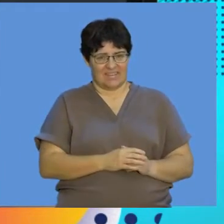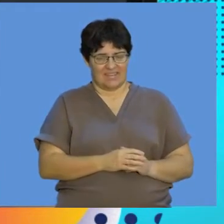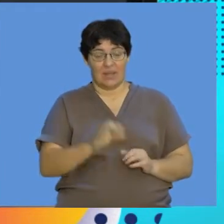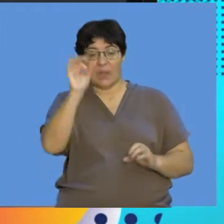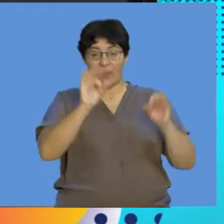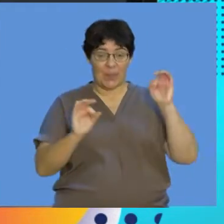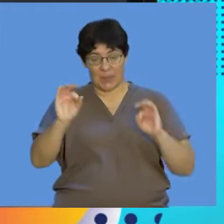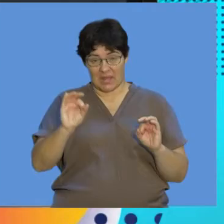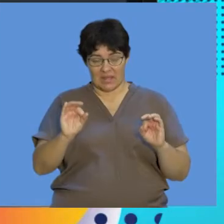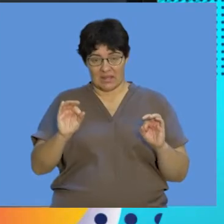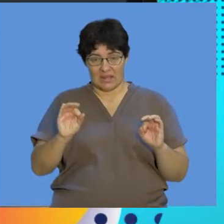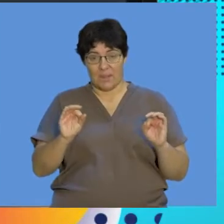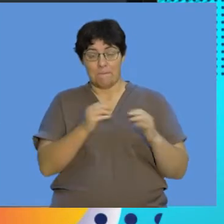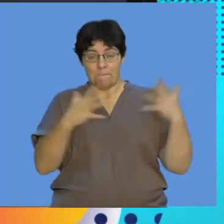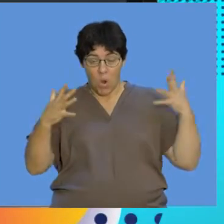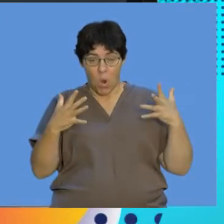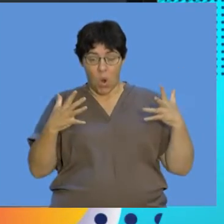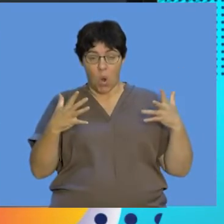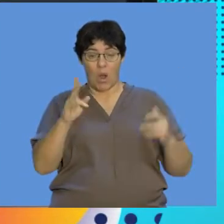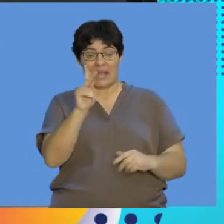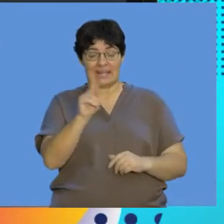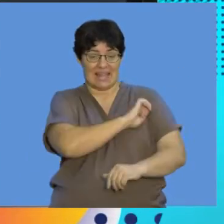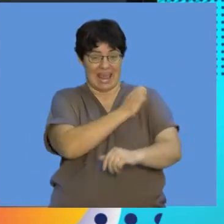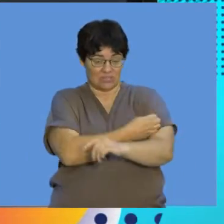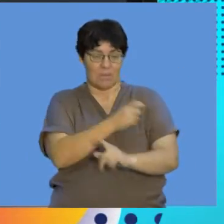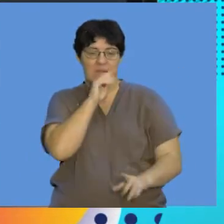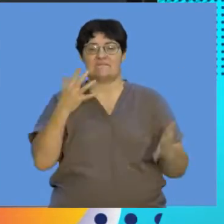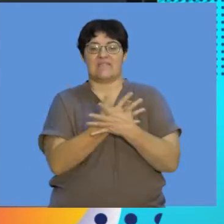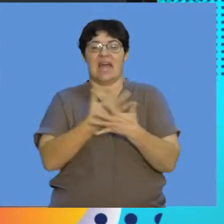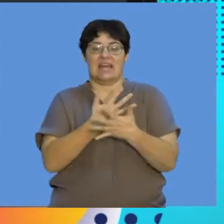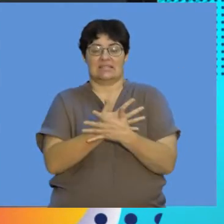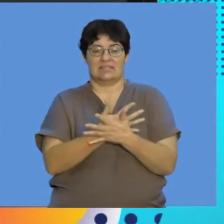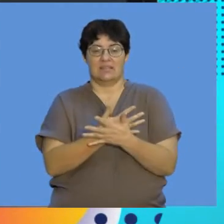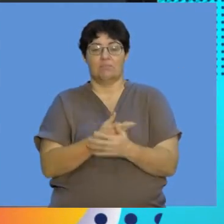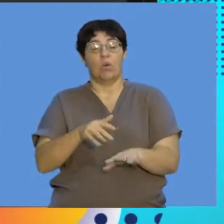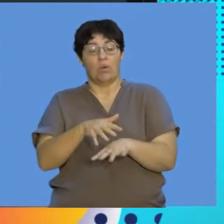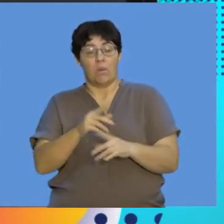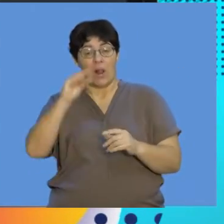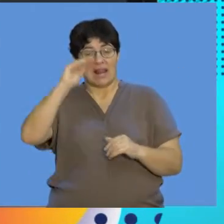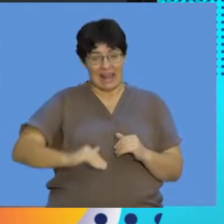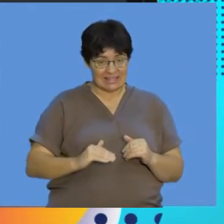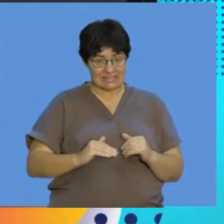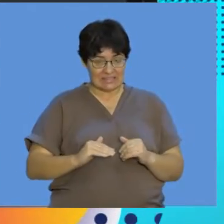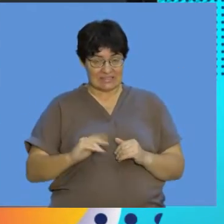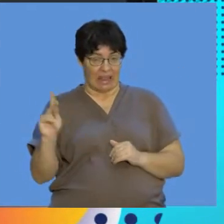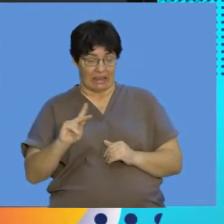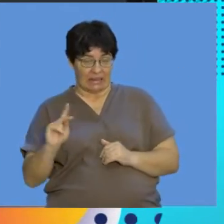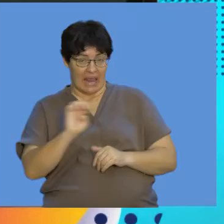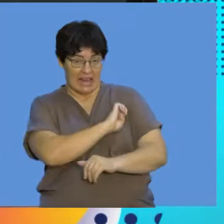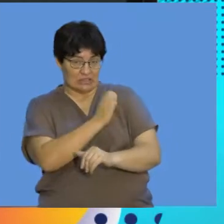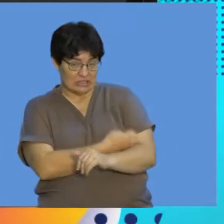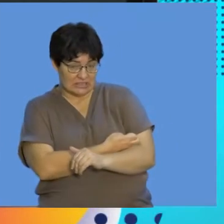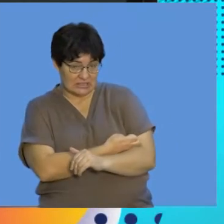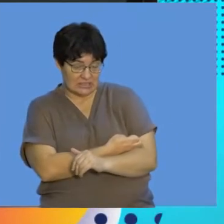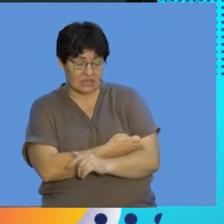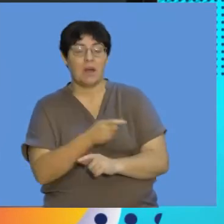got greater kinetic energy is moving faster, okay? So that's the link. Those, by comparison, that have got very